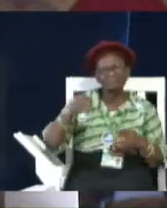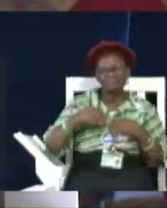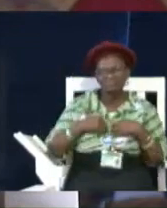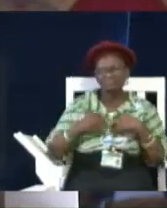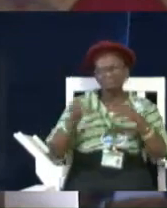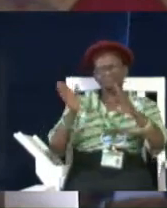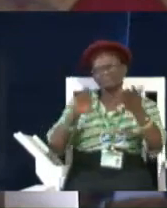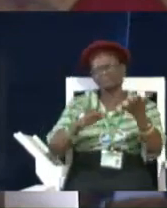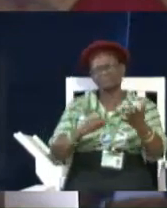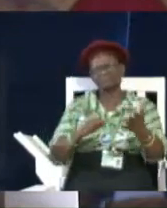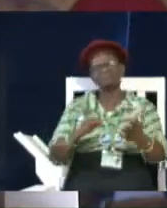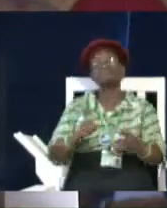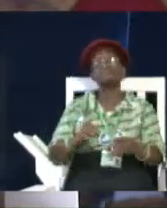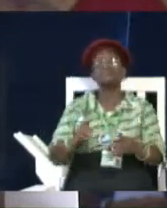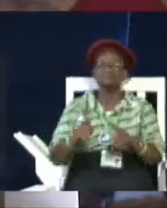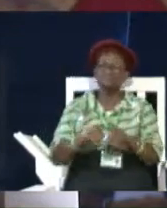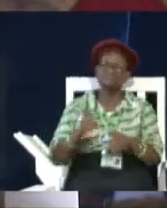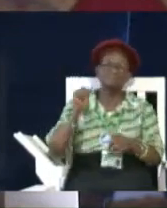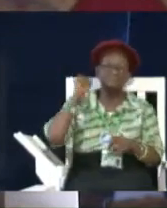And she came.